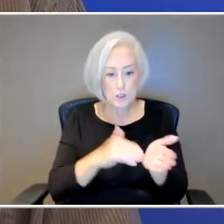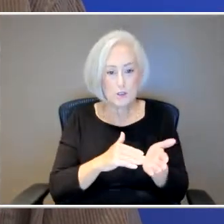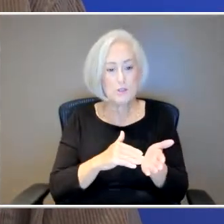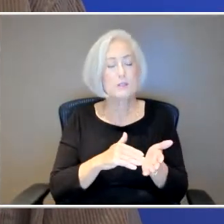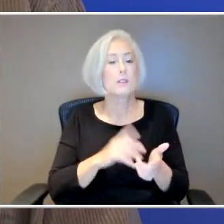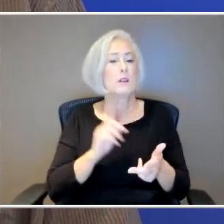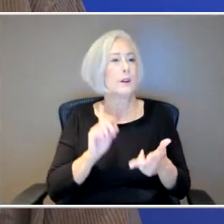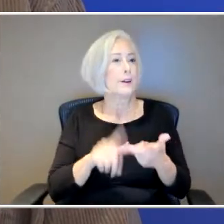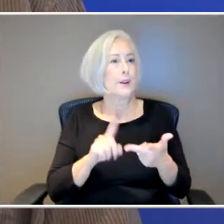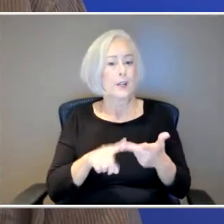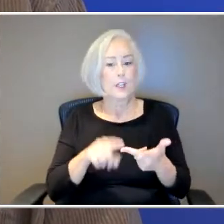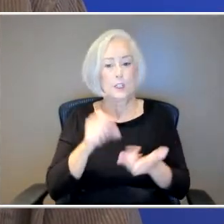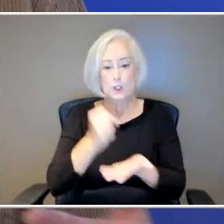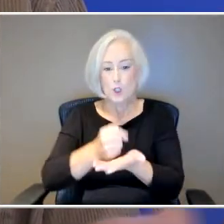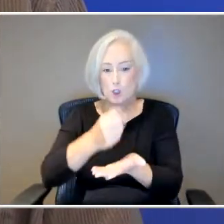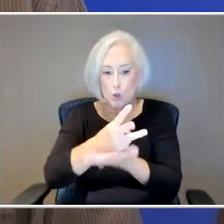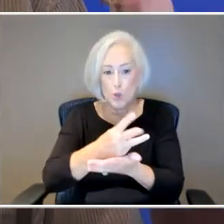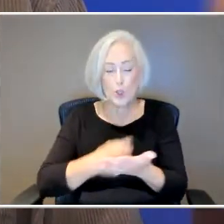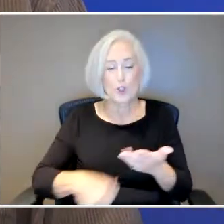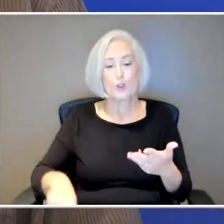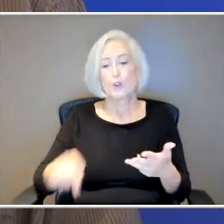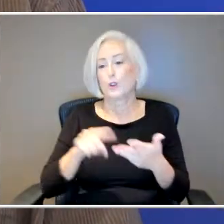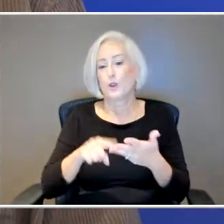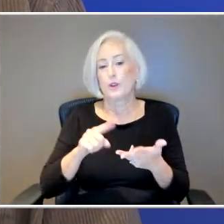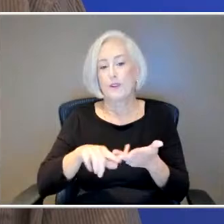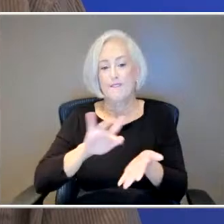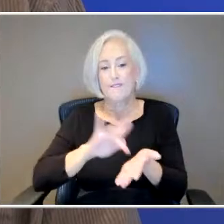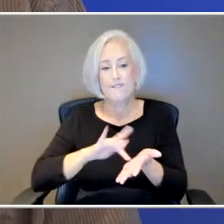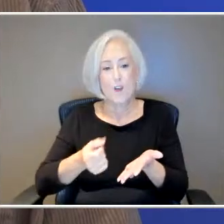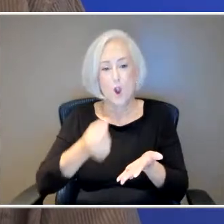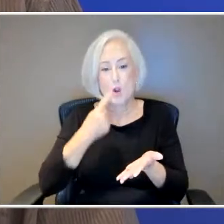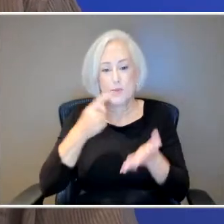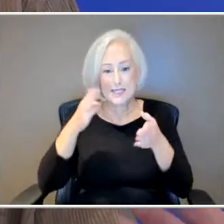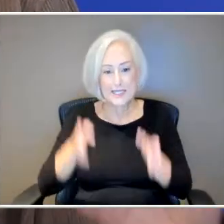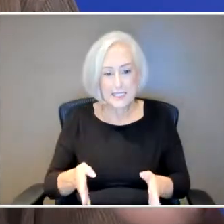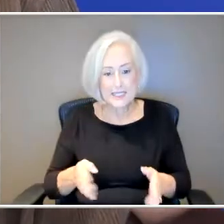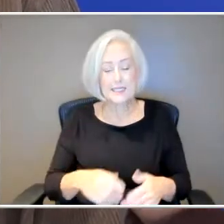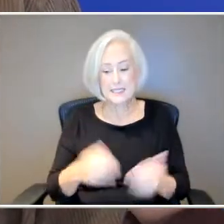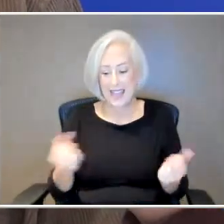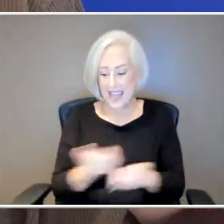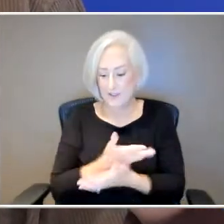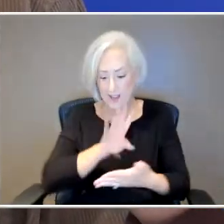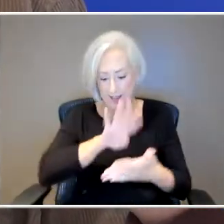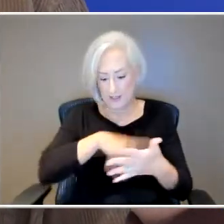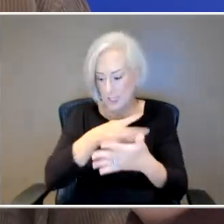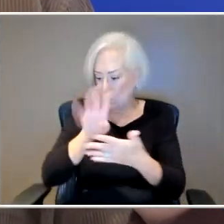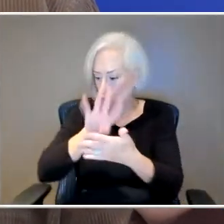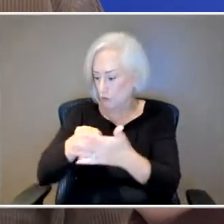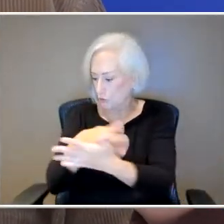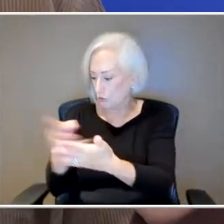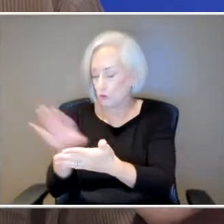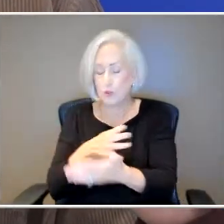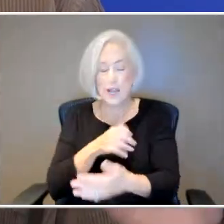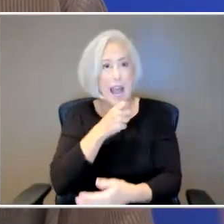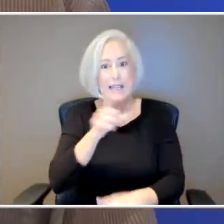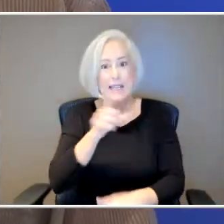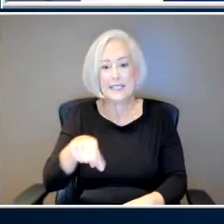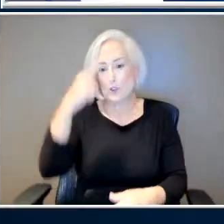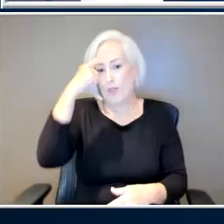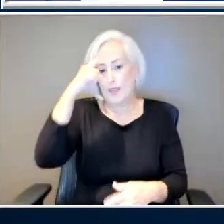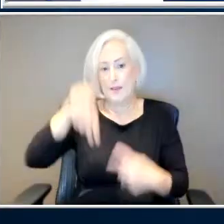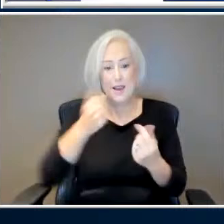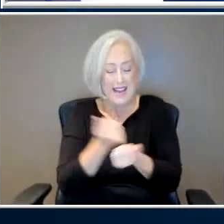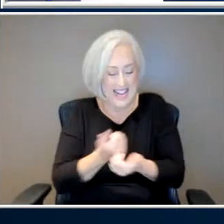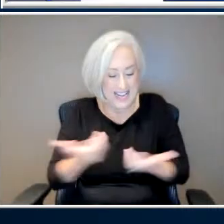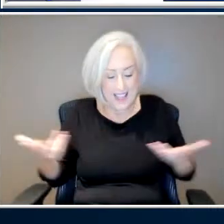the social worker, the pharmacist. I mean, they had everything all scheduled out. I didn't even have to think about it. And you shouldn't have to. You should be able to